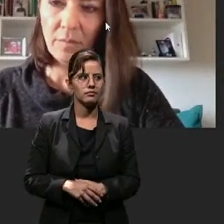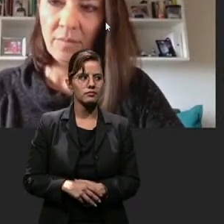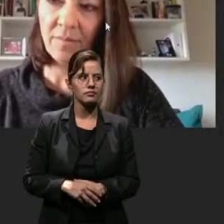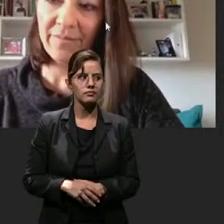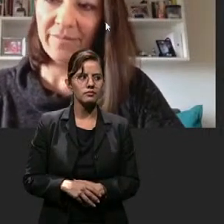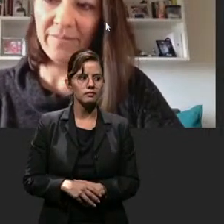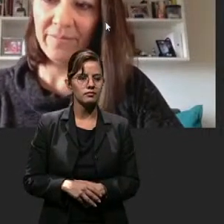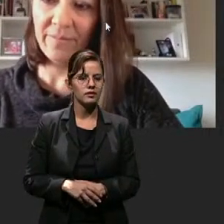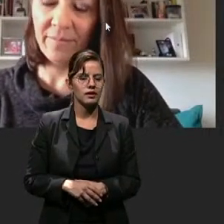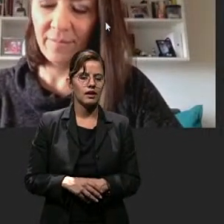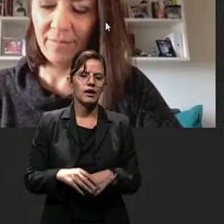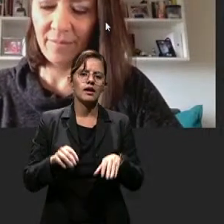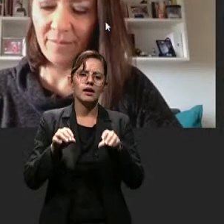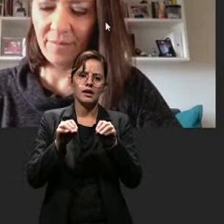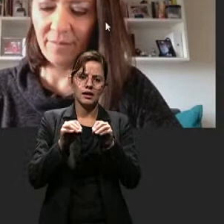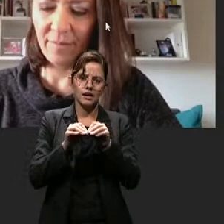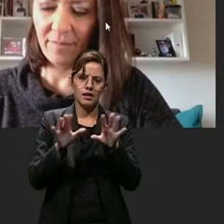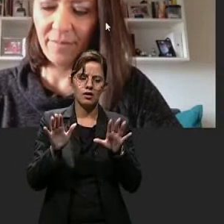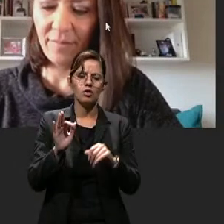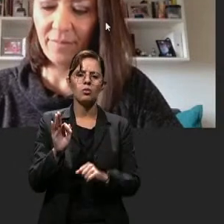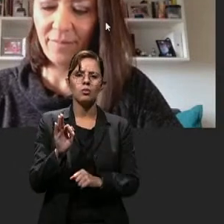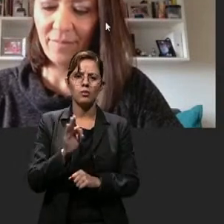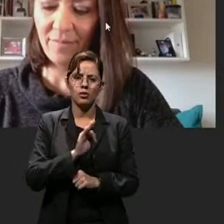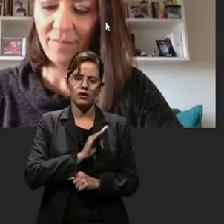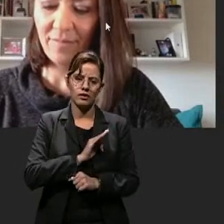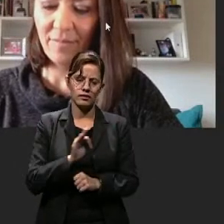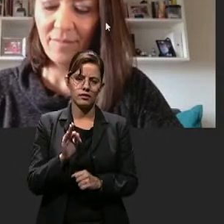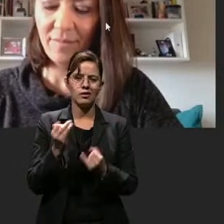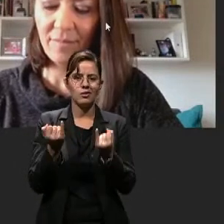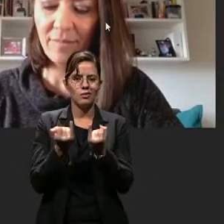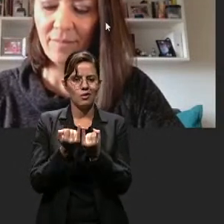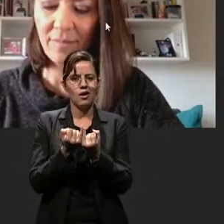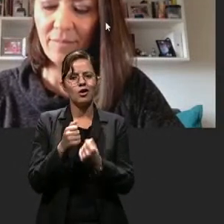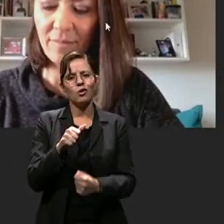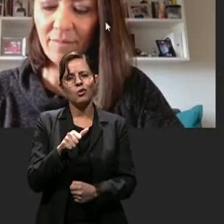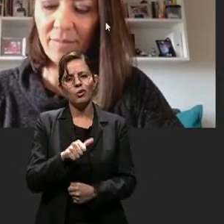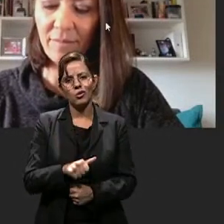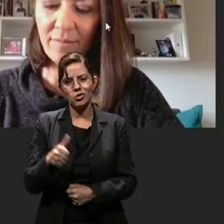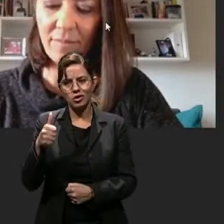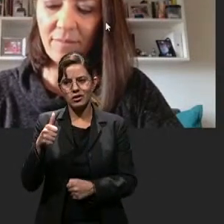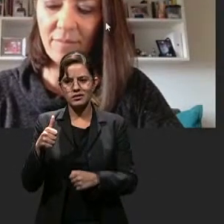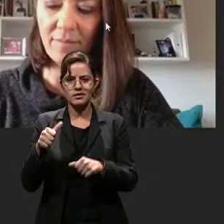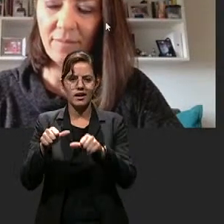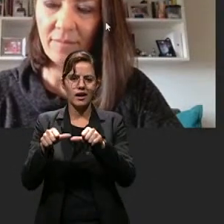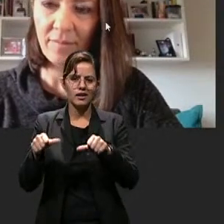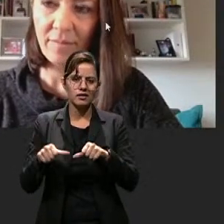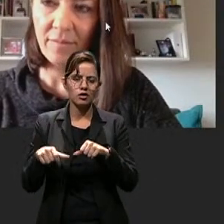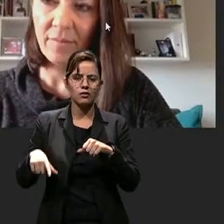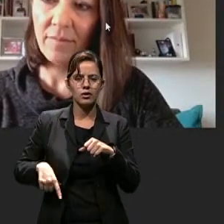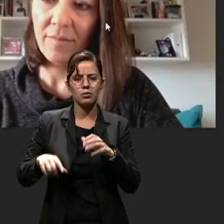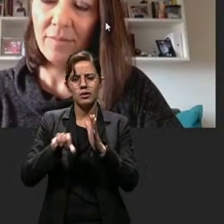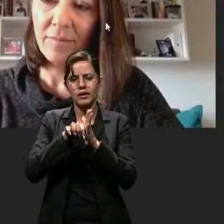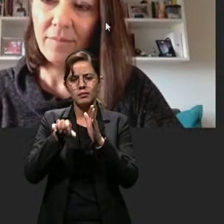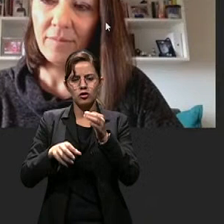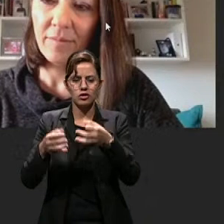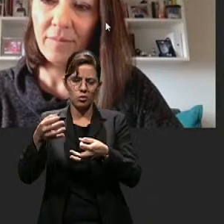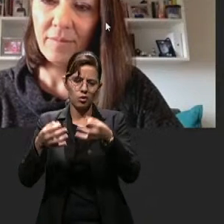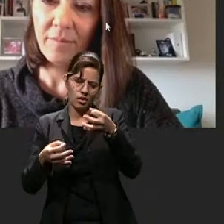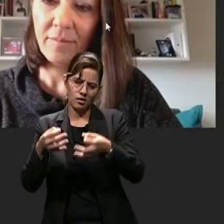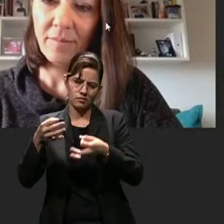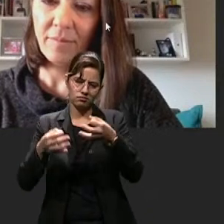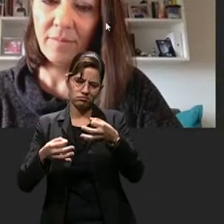Within this circle, of course, there can be correlations with other